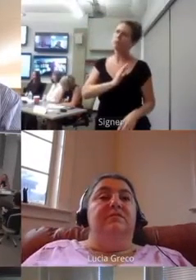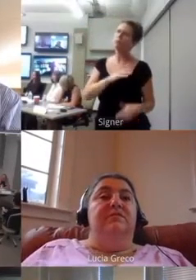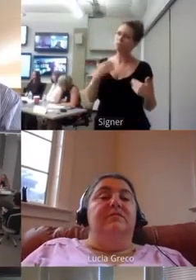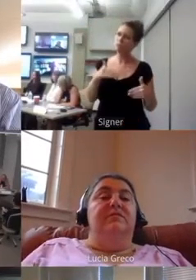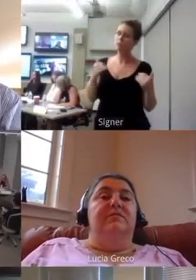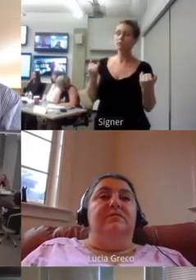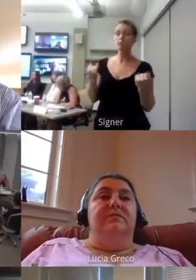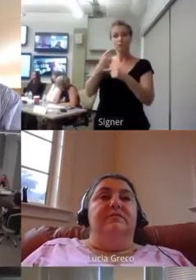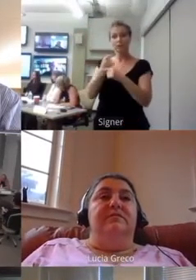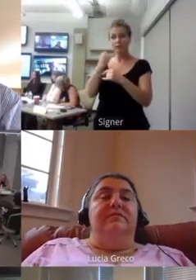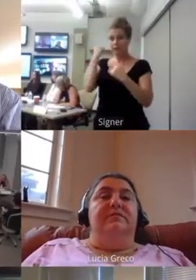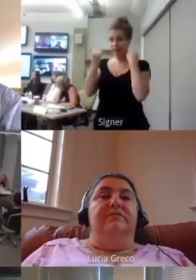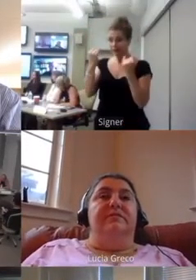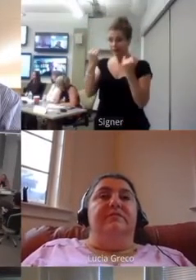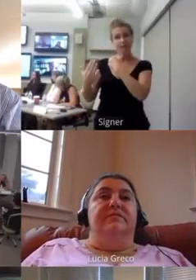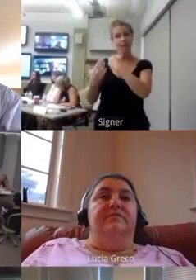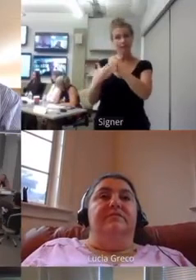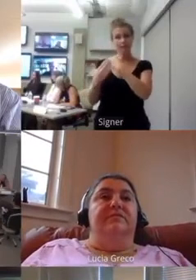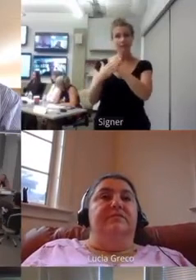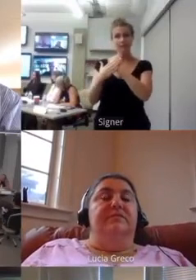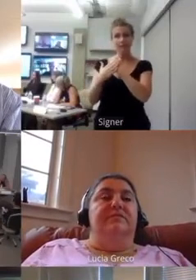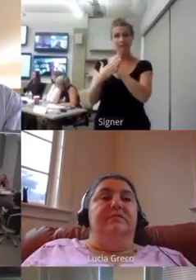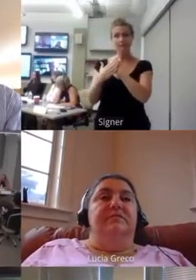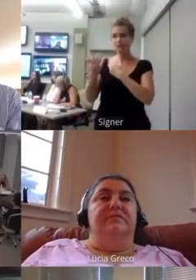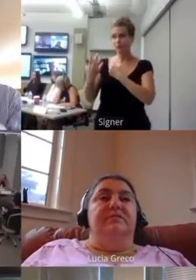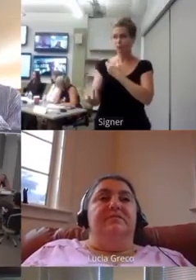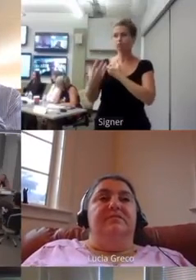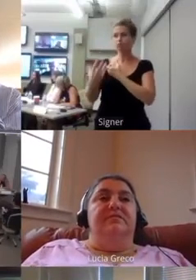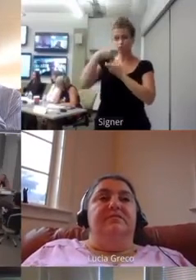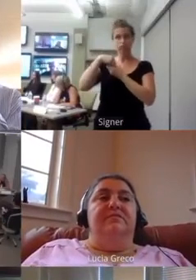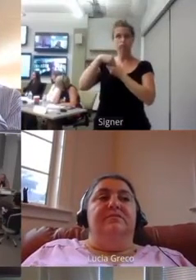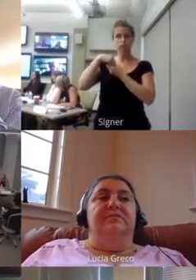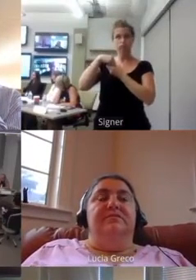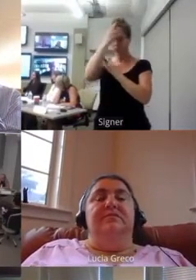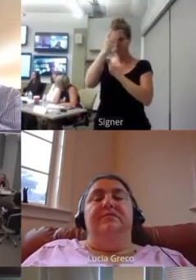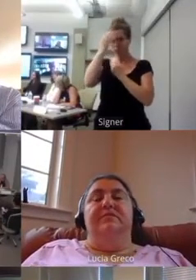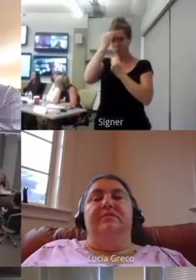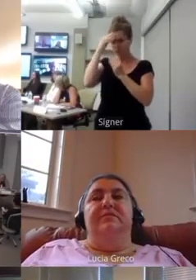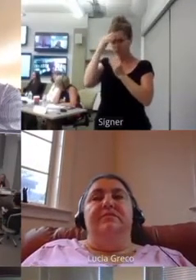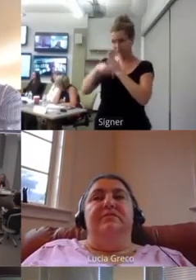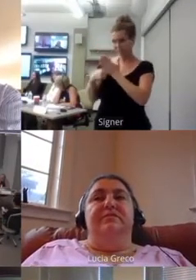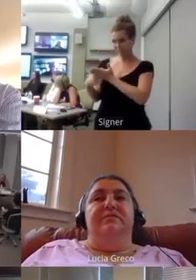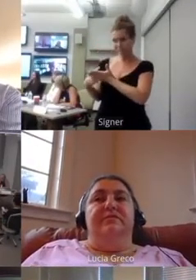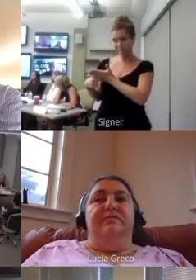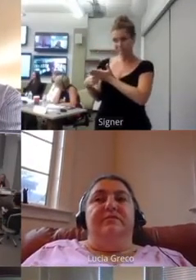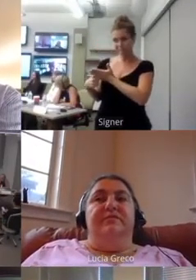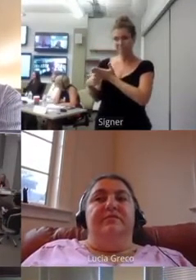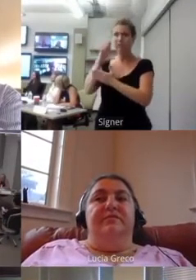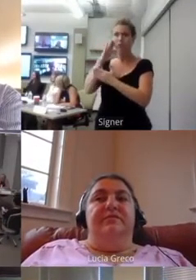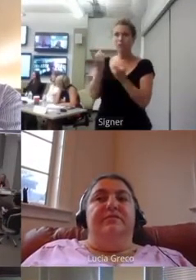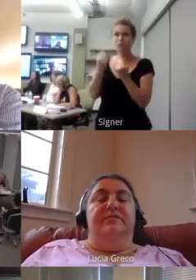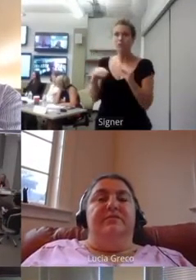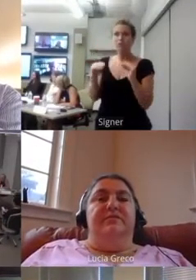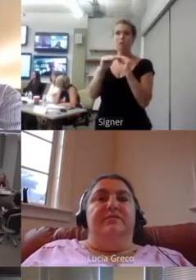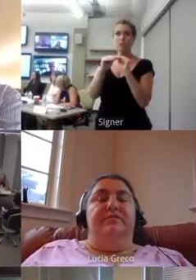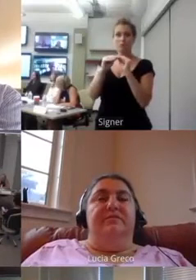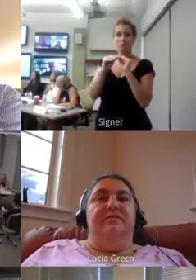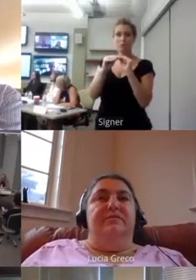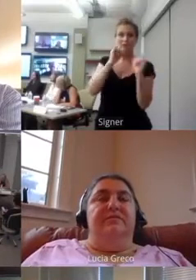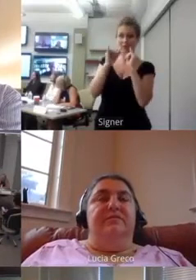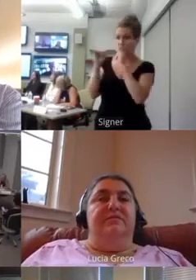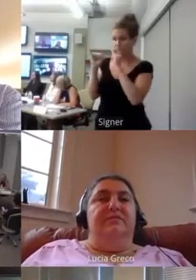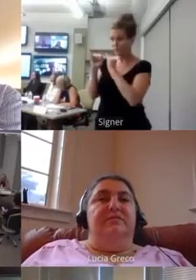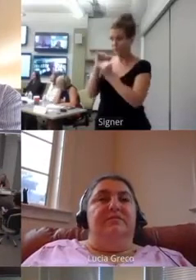can be distilled, and we're going to be doing a further 100 targeted interviews with